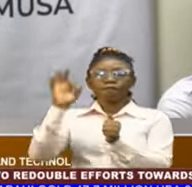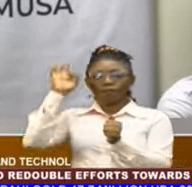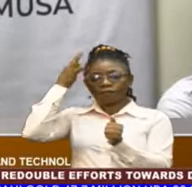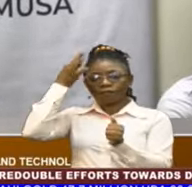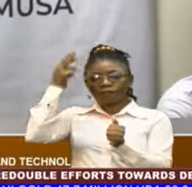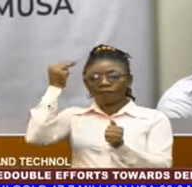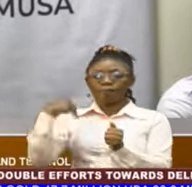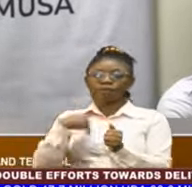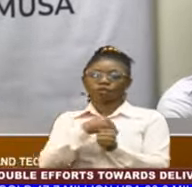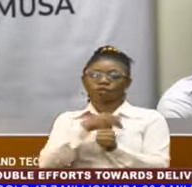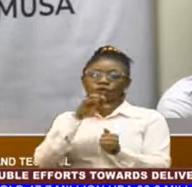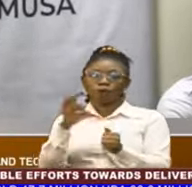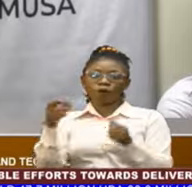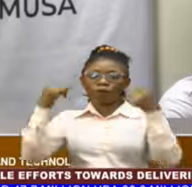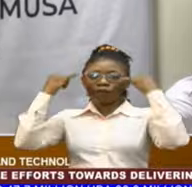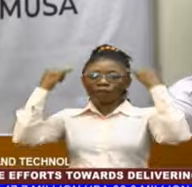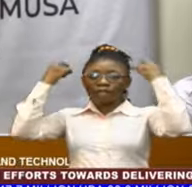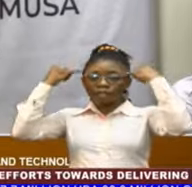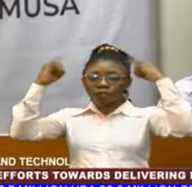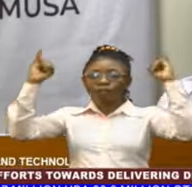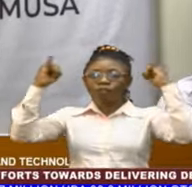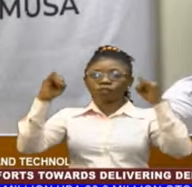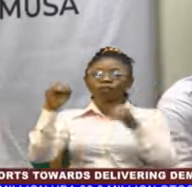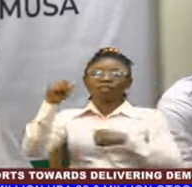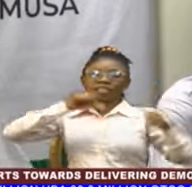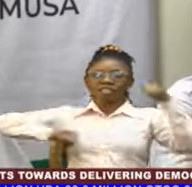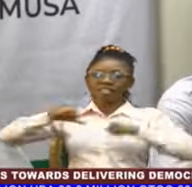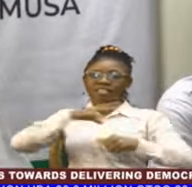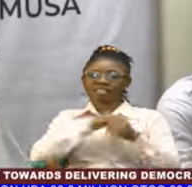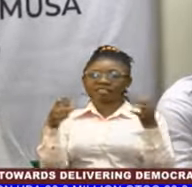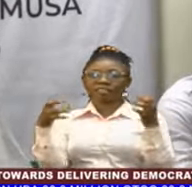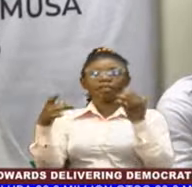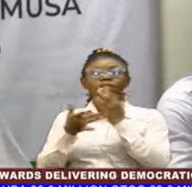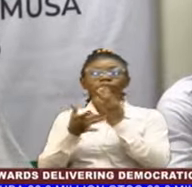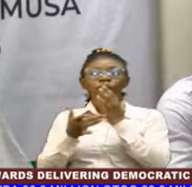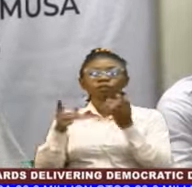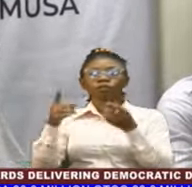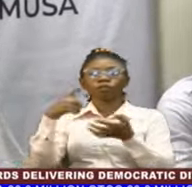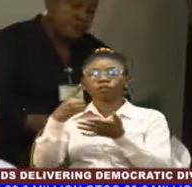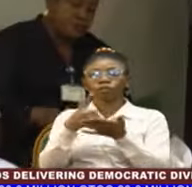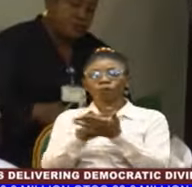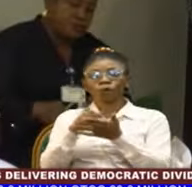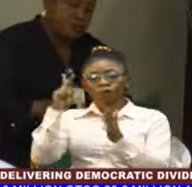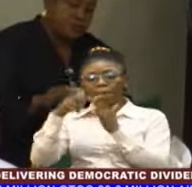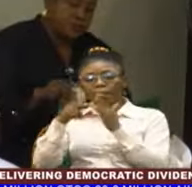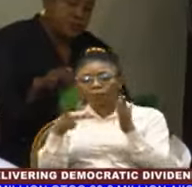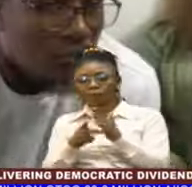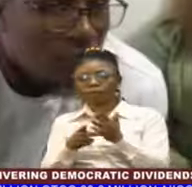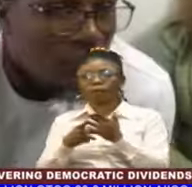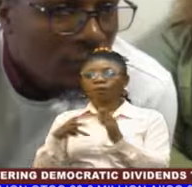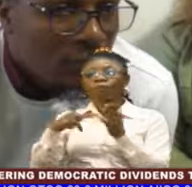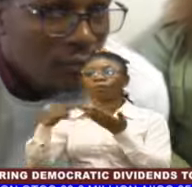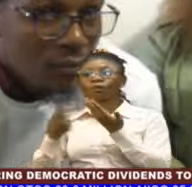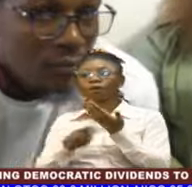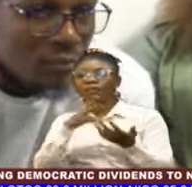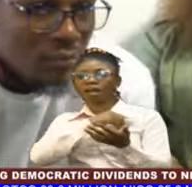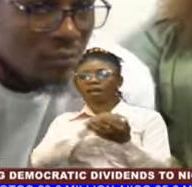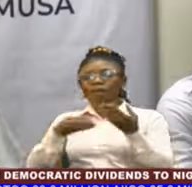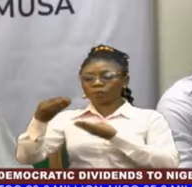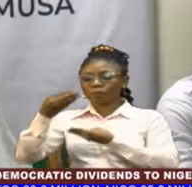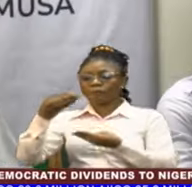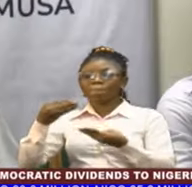Innovation, Science and Technology in discussions about policies, programs and budgets needed to